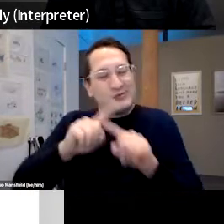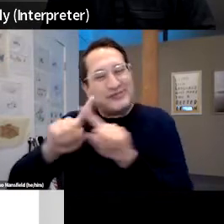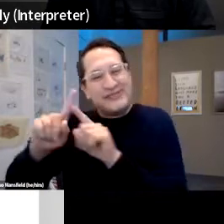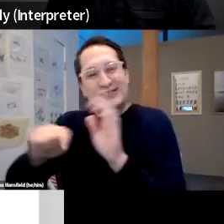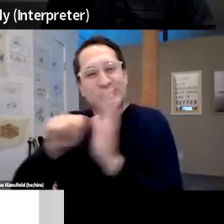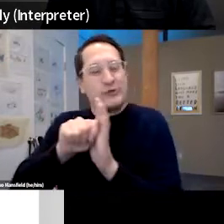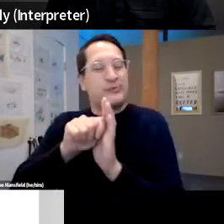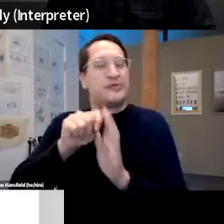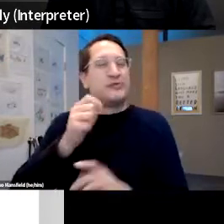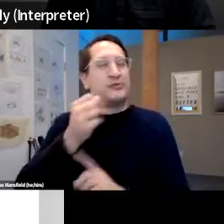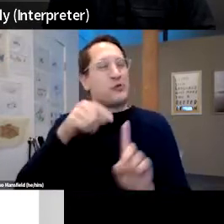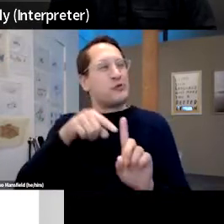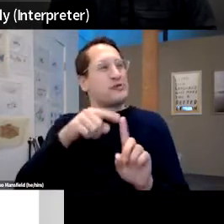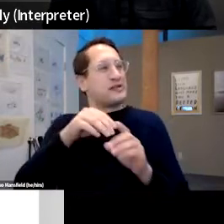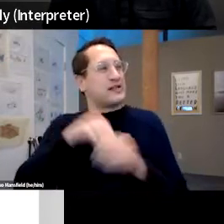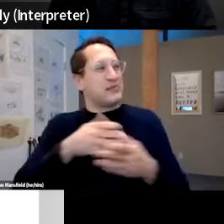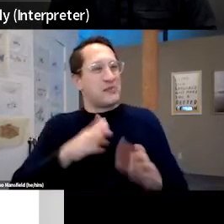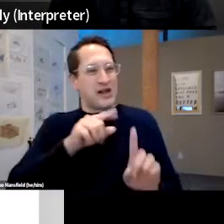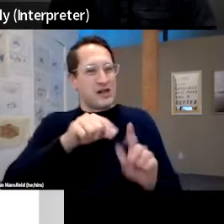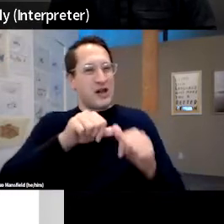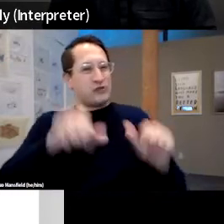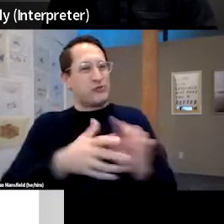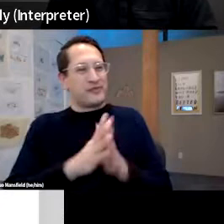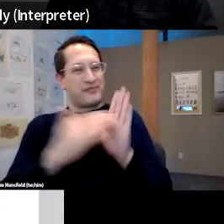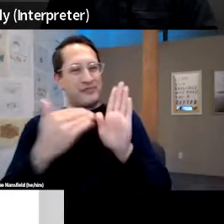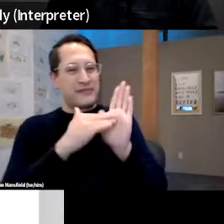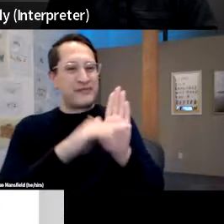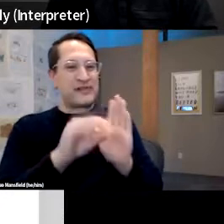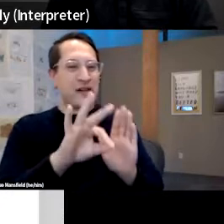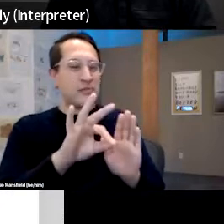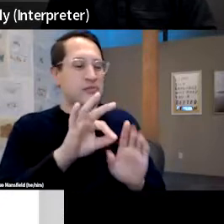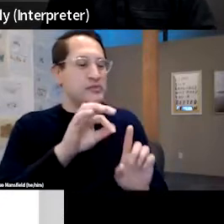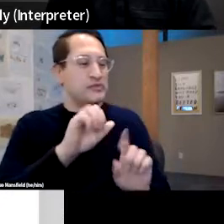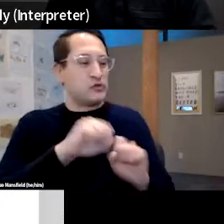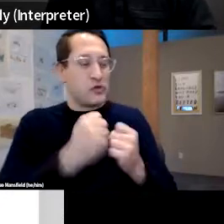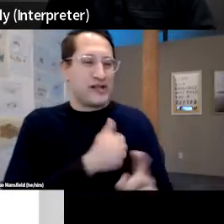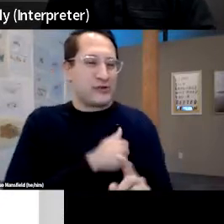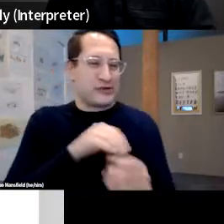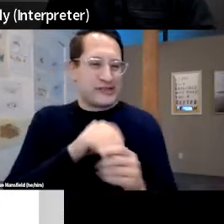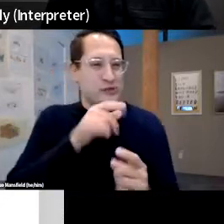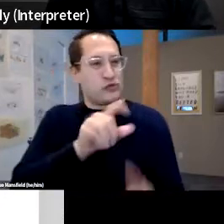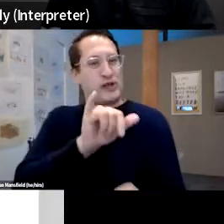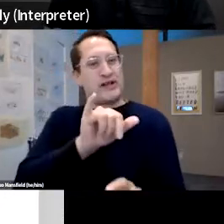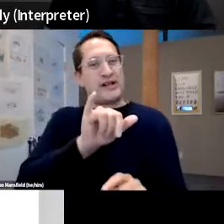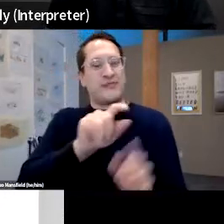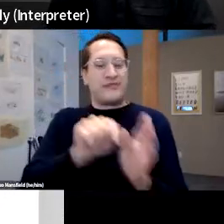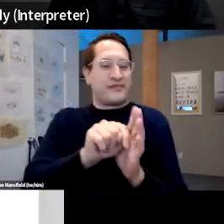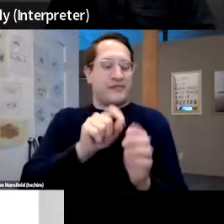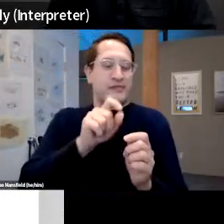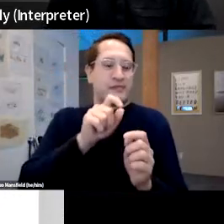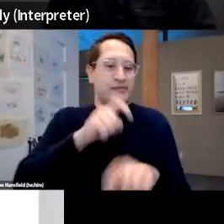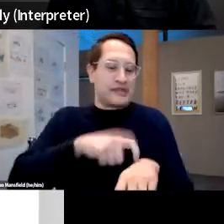Those institutions were built in different time periods and eras in a way that architectural pieces reflect societal